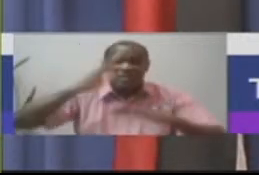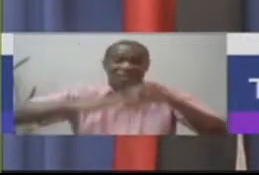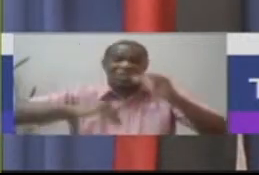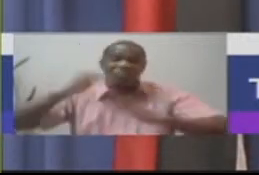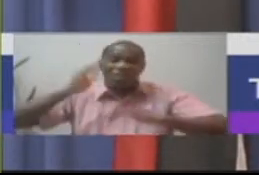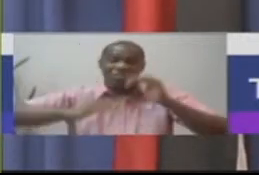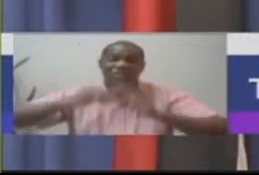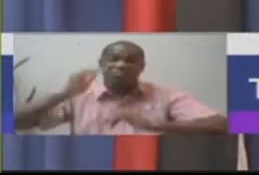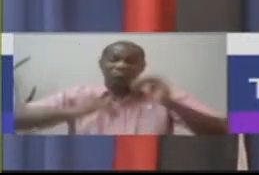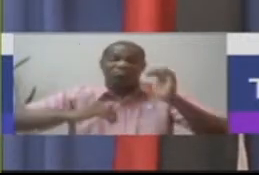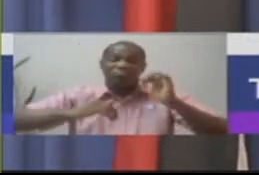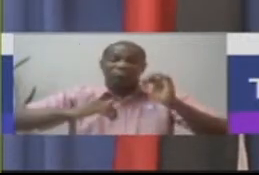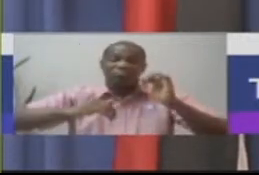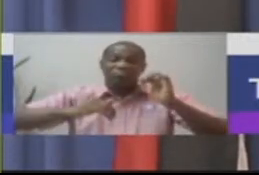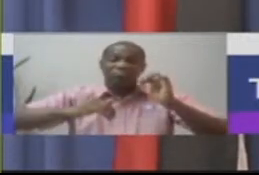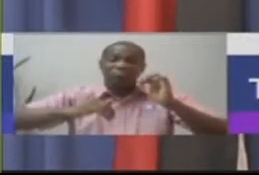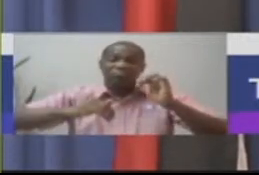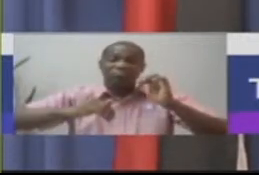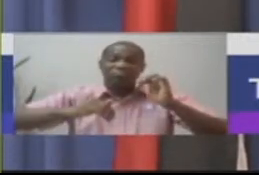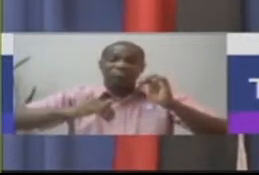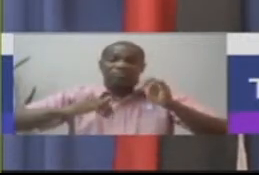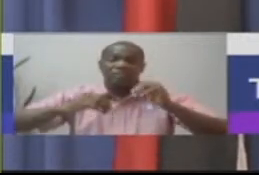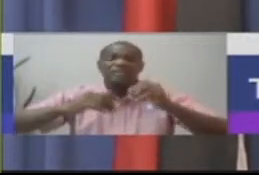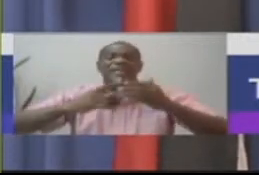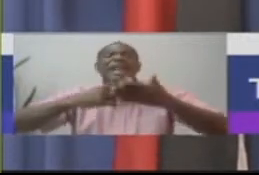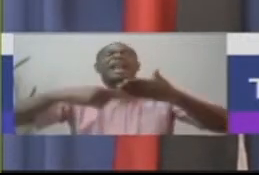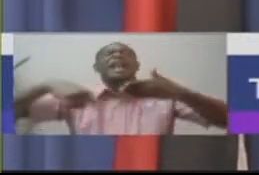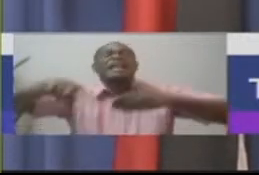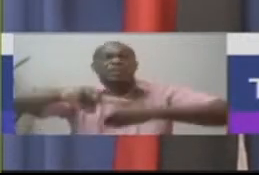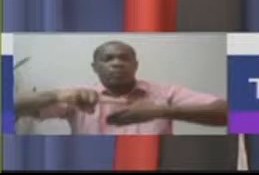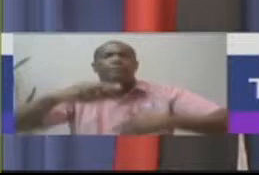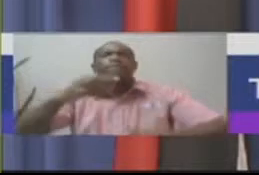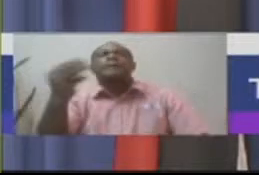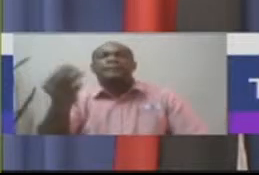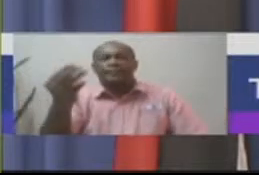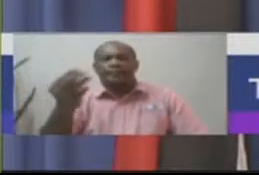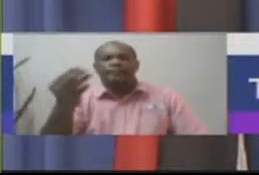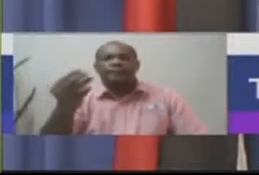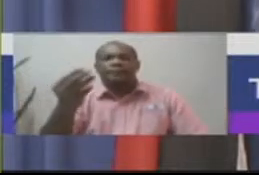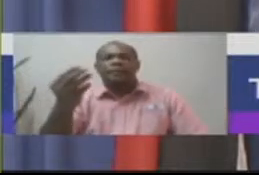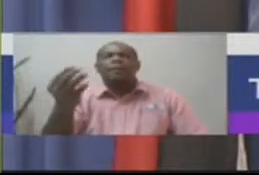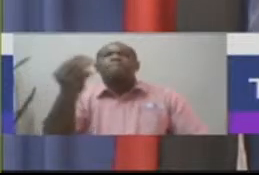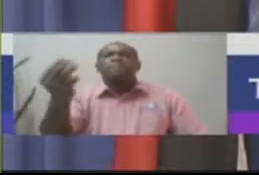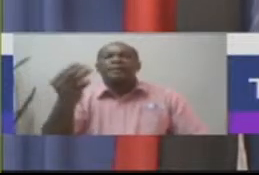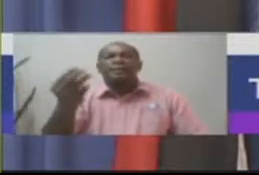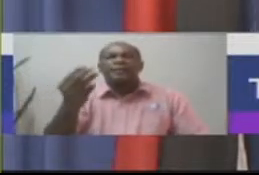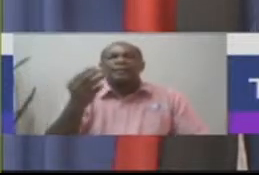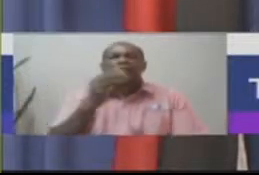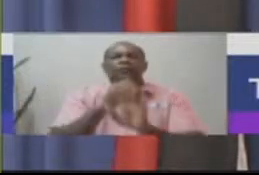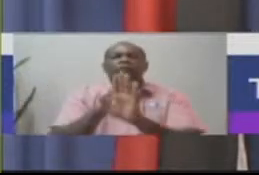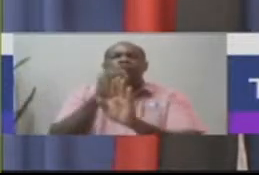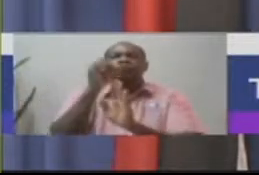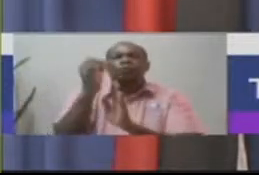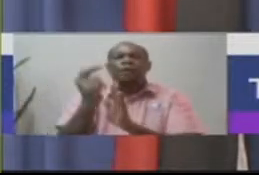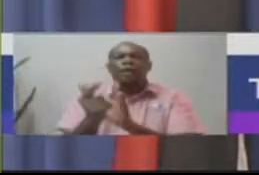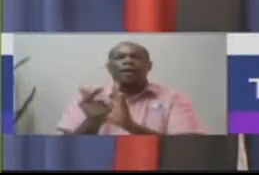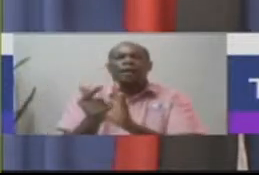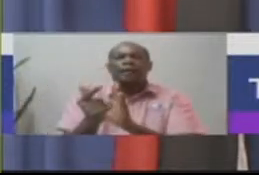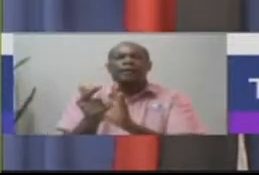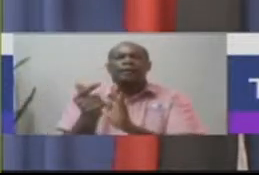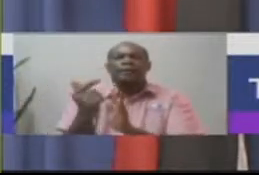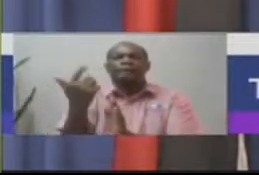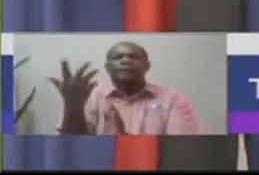on the following Monday. Monday, the 5th of July, all